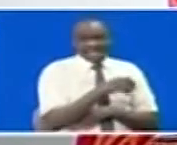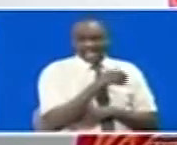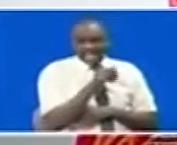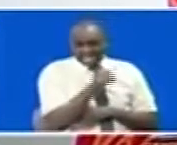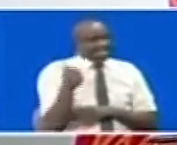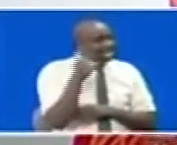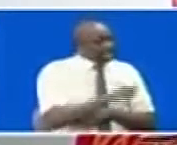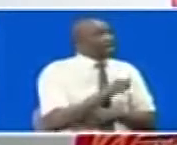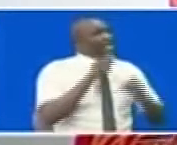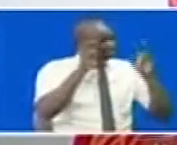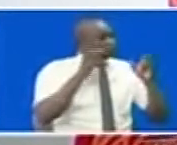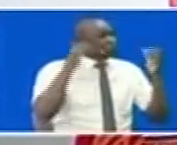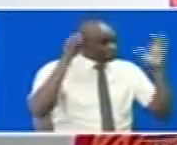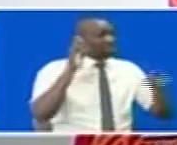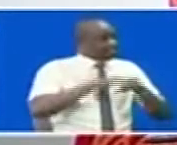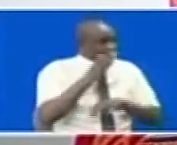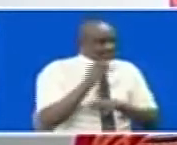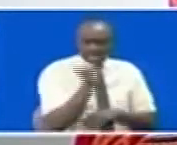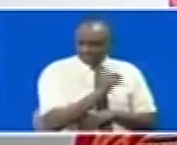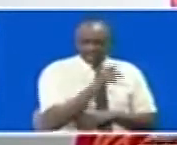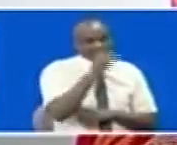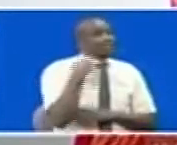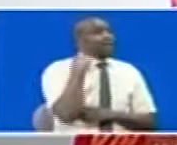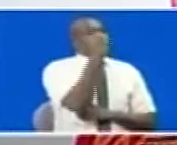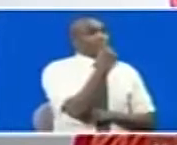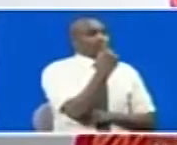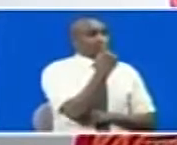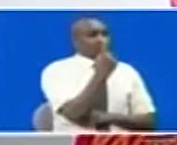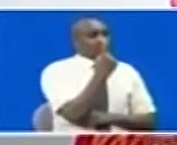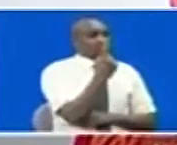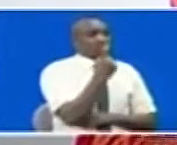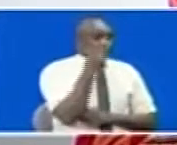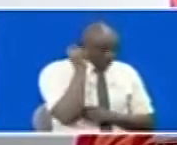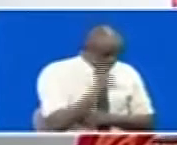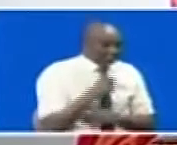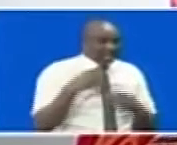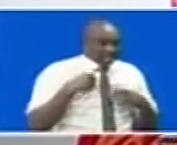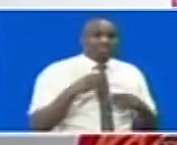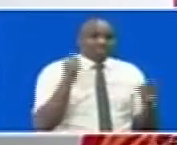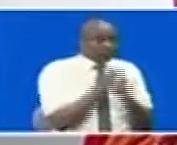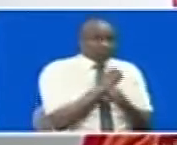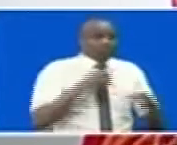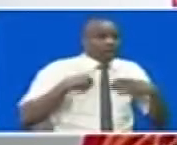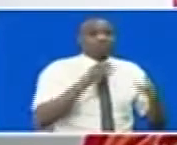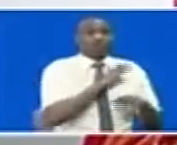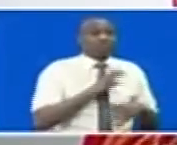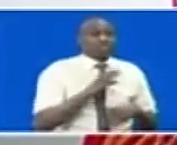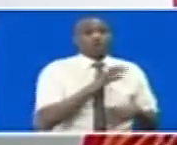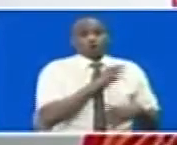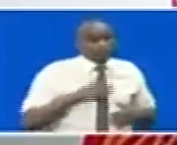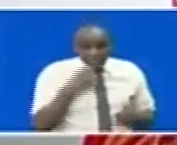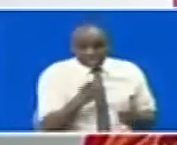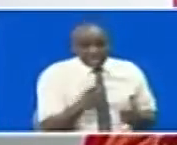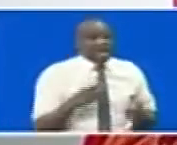is actually bigger than the issue of integration and cohesion. So we cannot have a commission that claims that they do not have